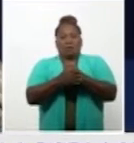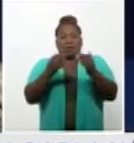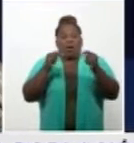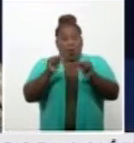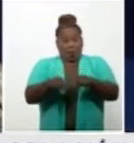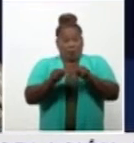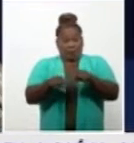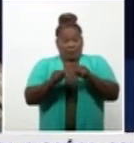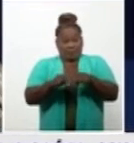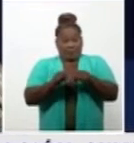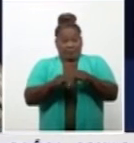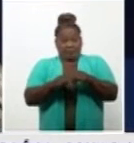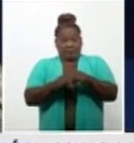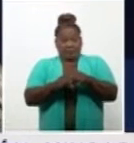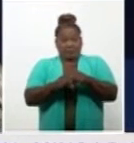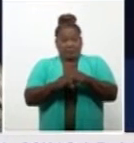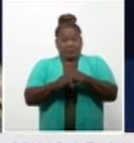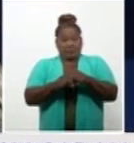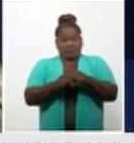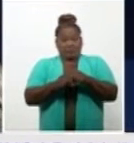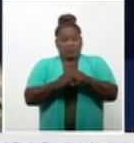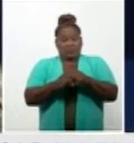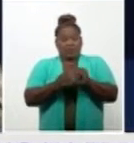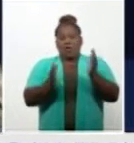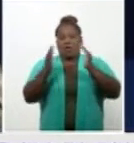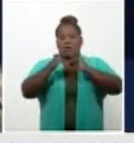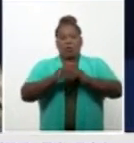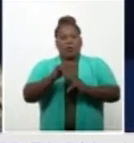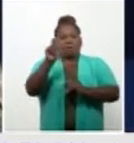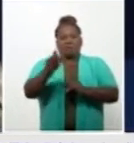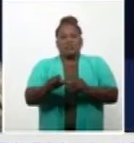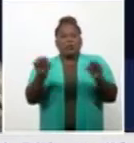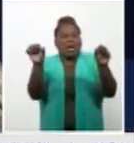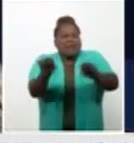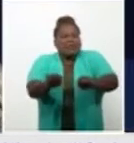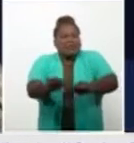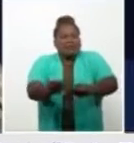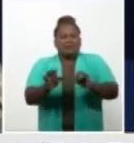1 at the Pedro Curie Tropical Medicine Institute.